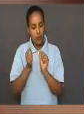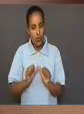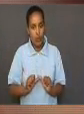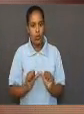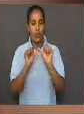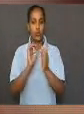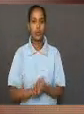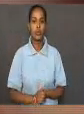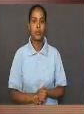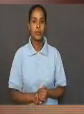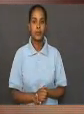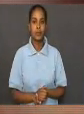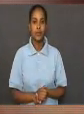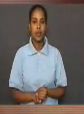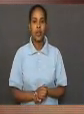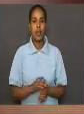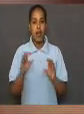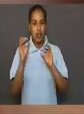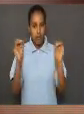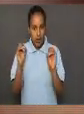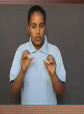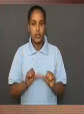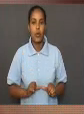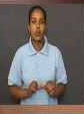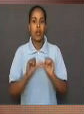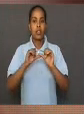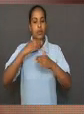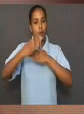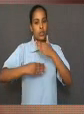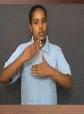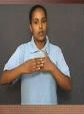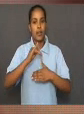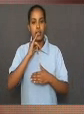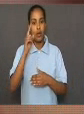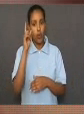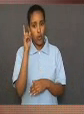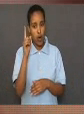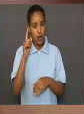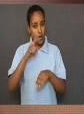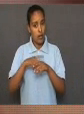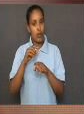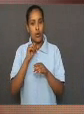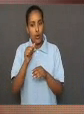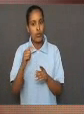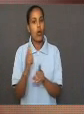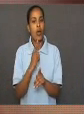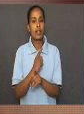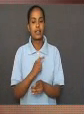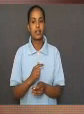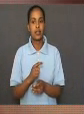continue. A non-spontaneous process is one that will not